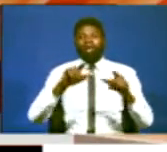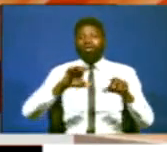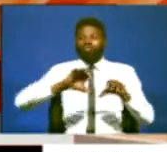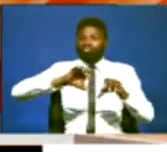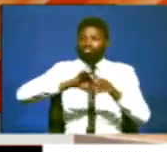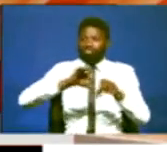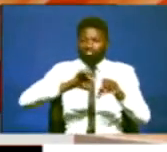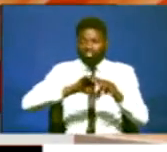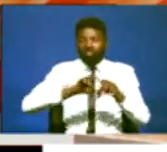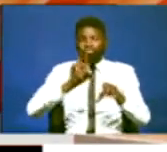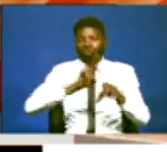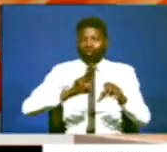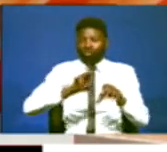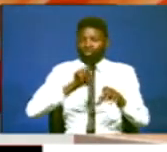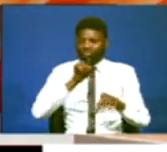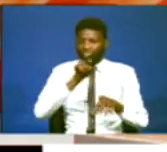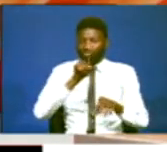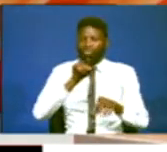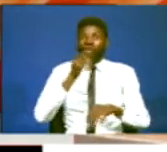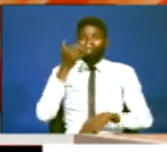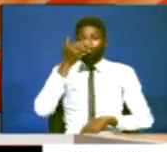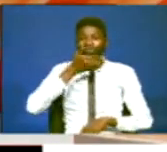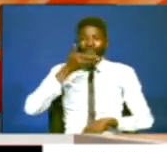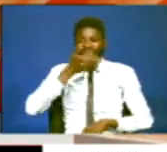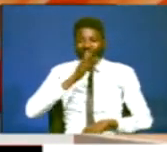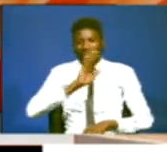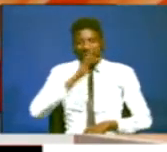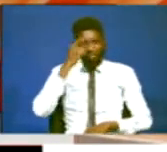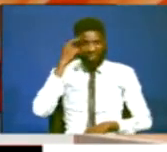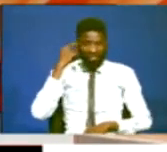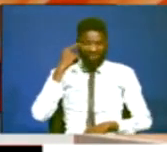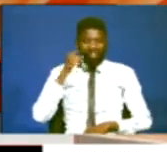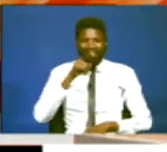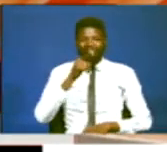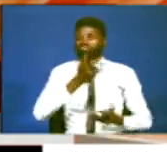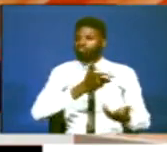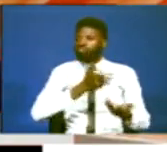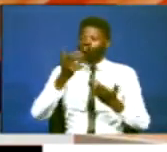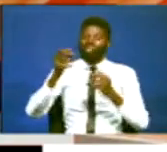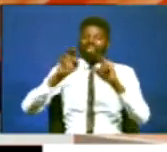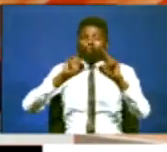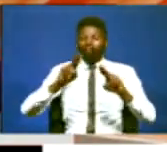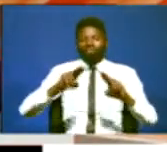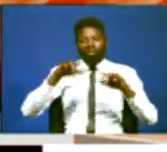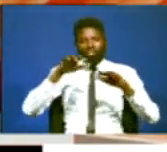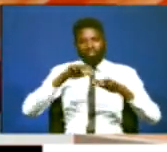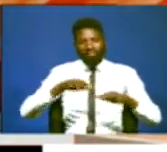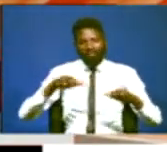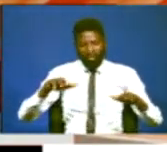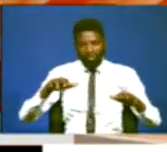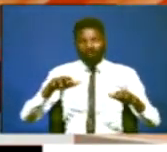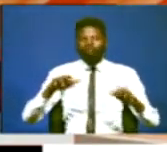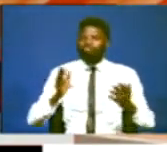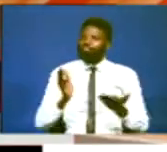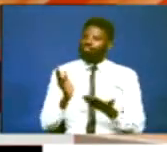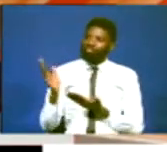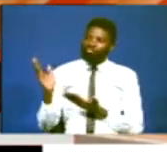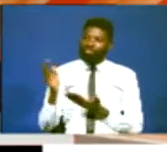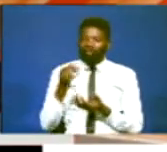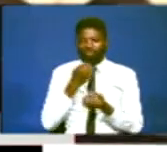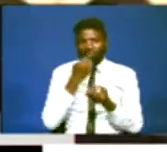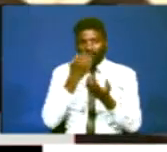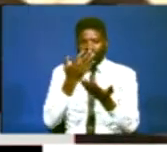to transport the country's crude to the international market. Here are the details of this and other stories making headlines across